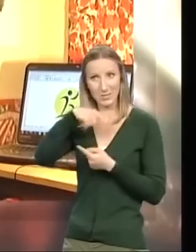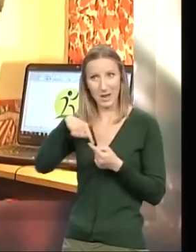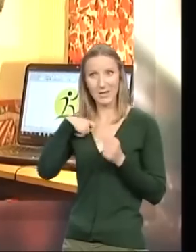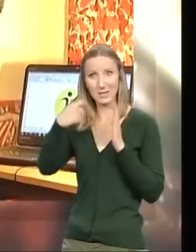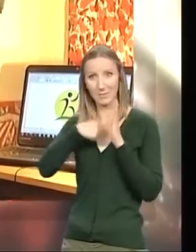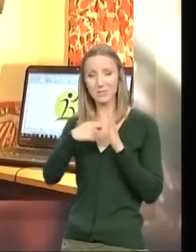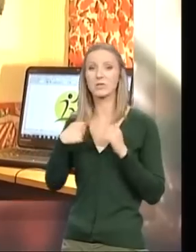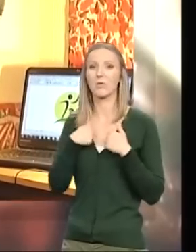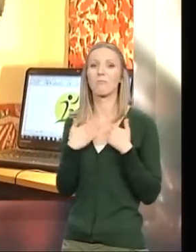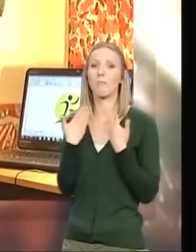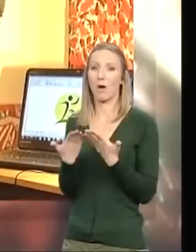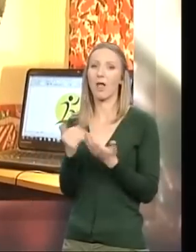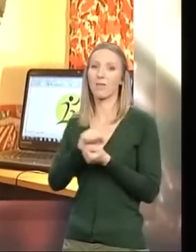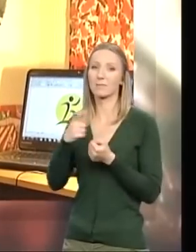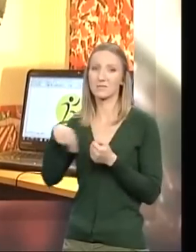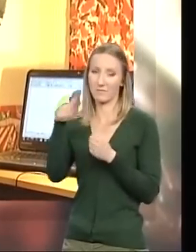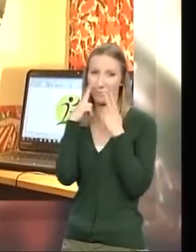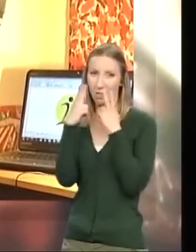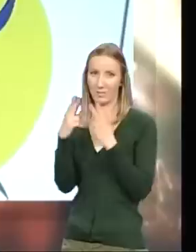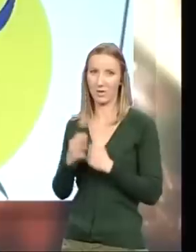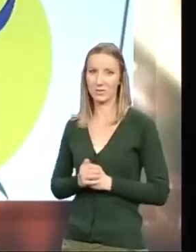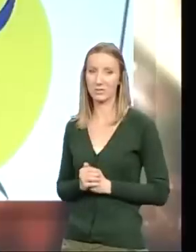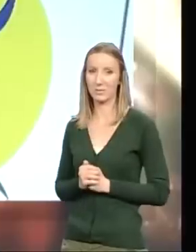looking forward all the viewers.